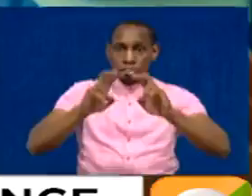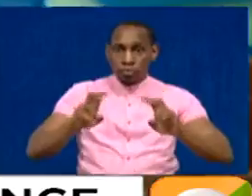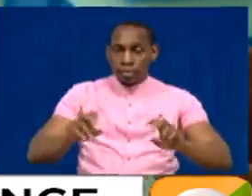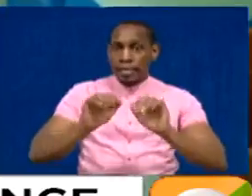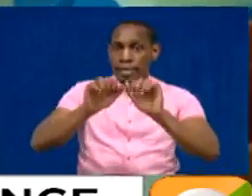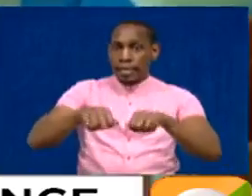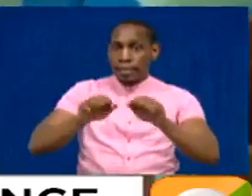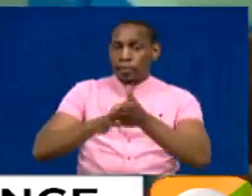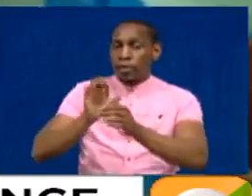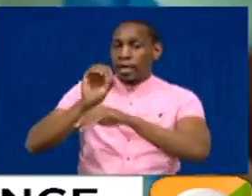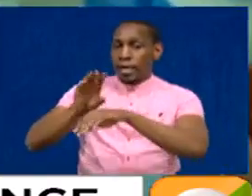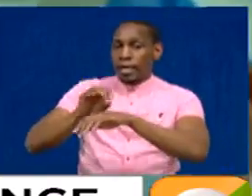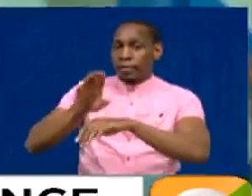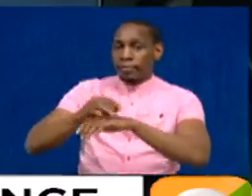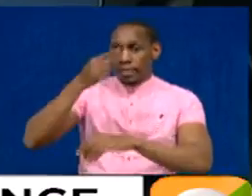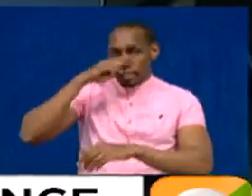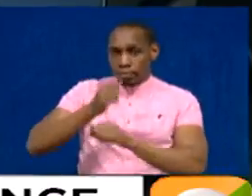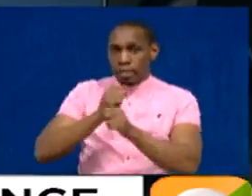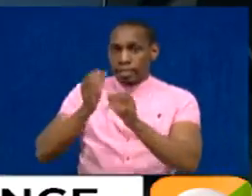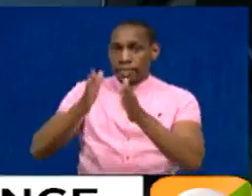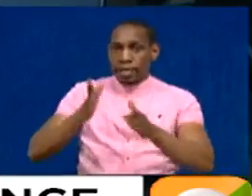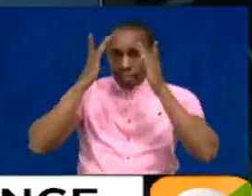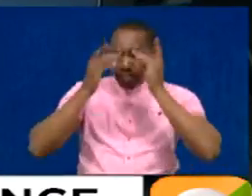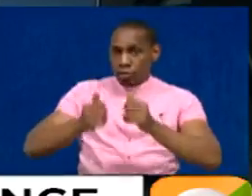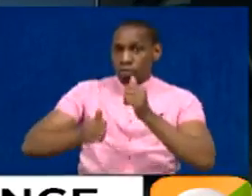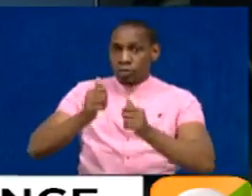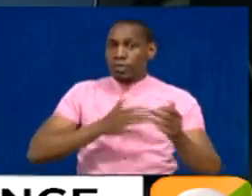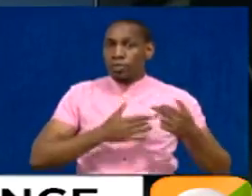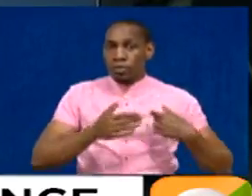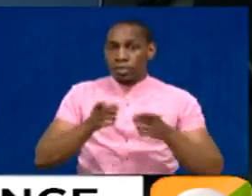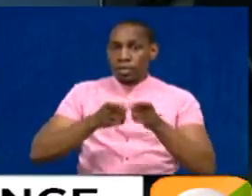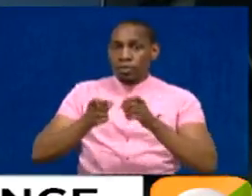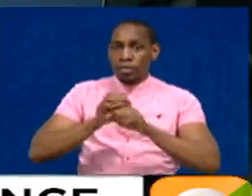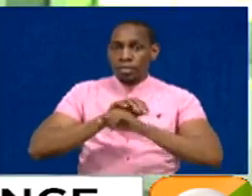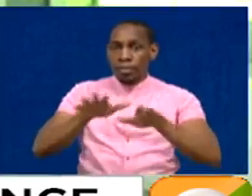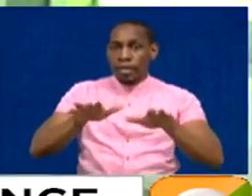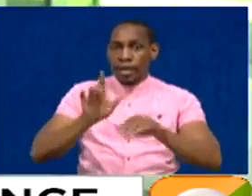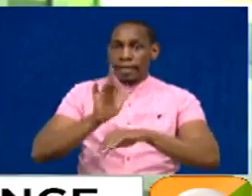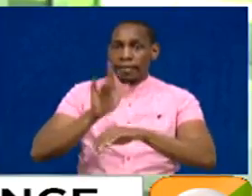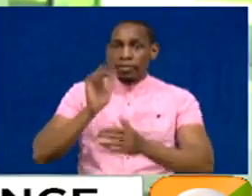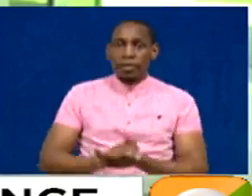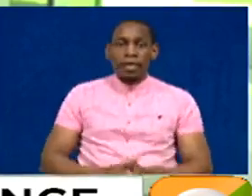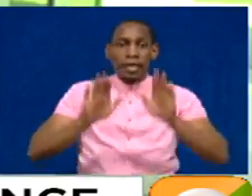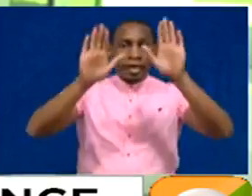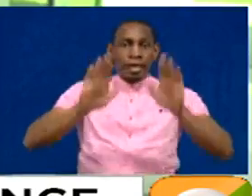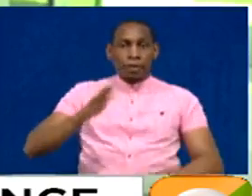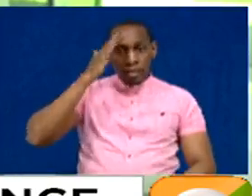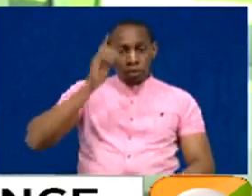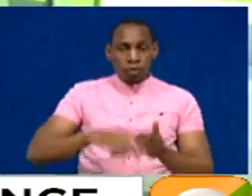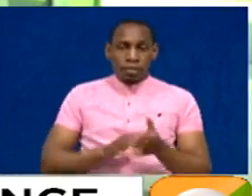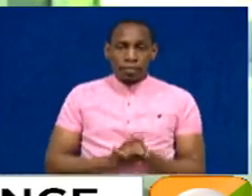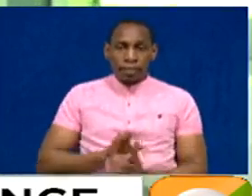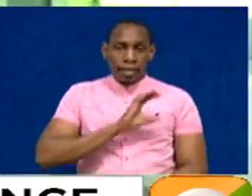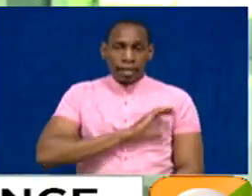that will enable them advise policymakers on what decisions to make regarding curbing the spread of infection. It is important to know the